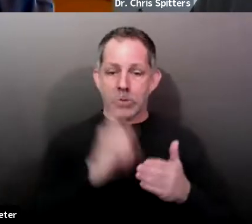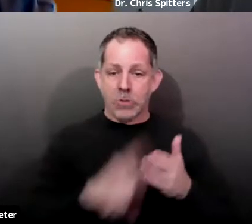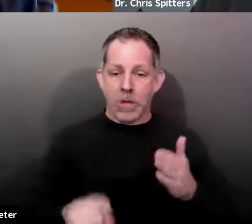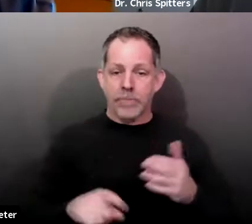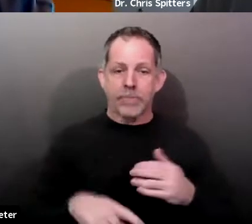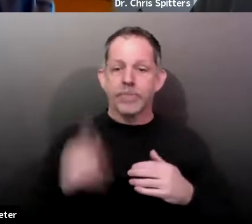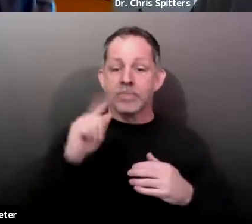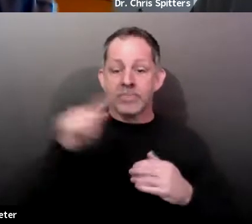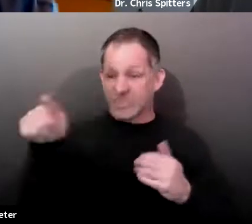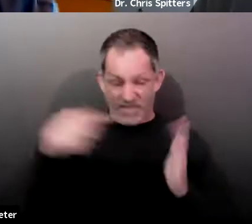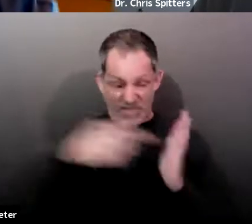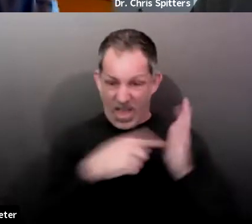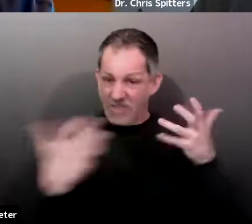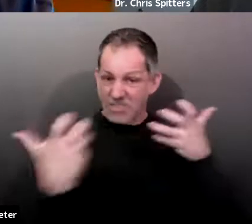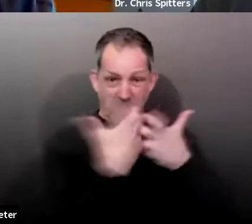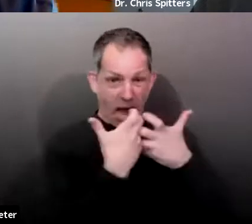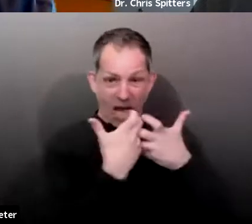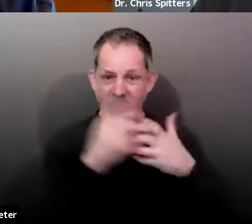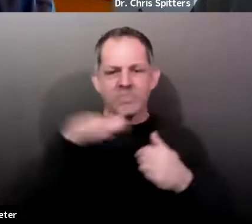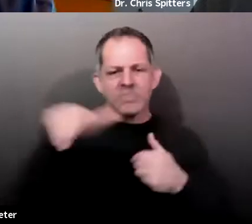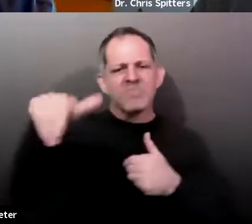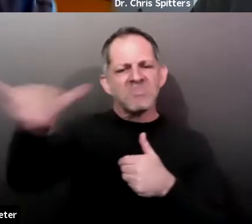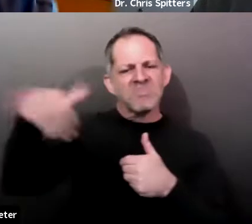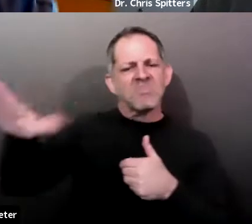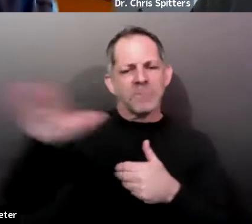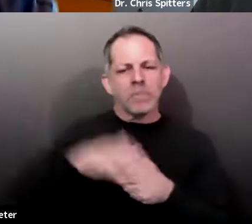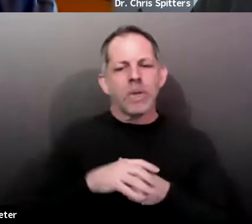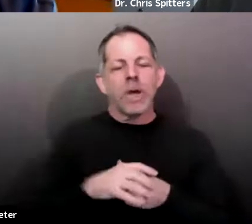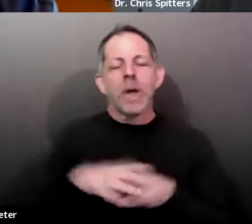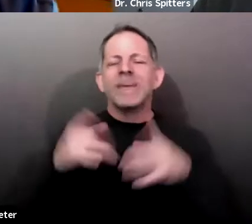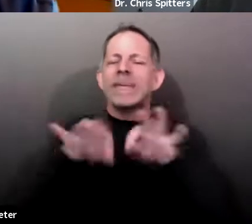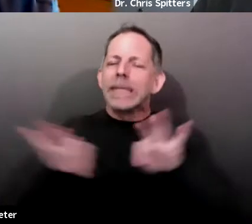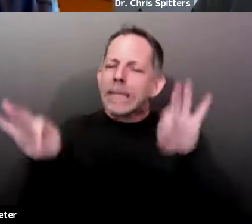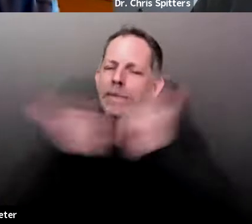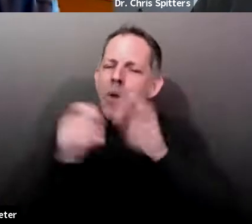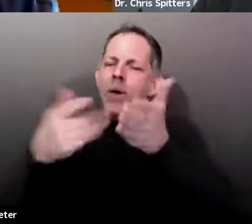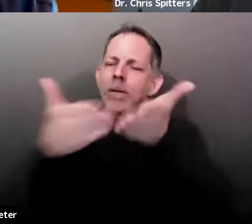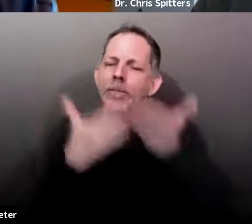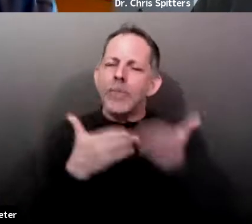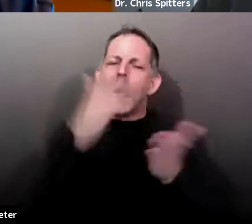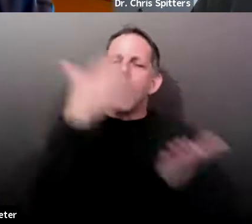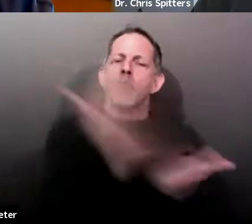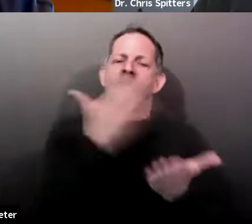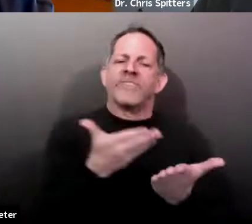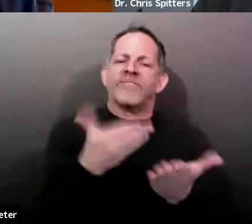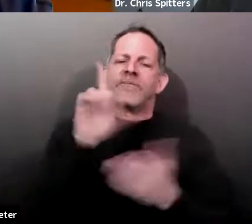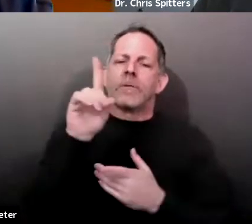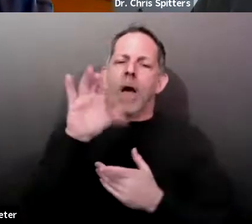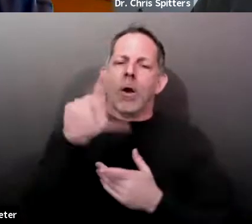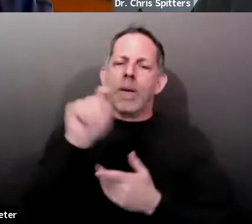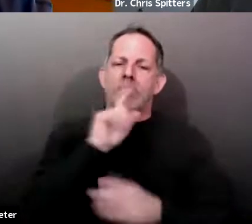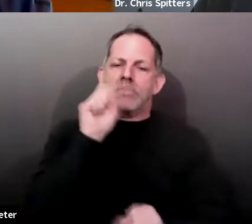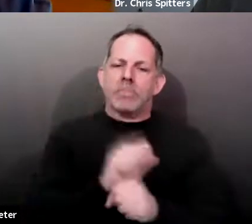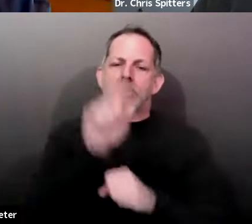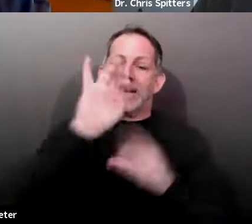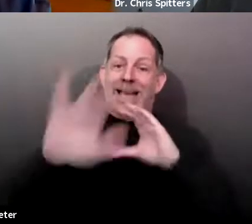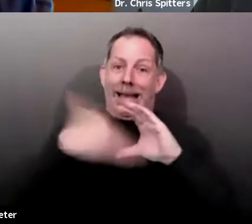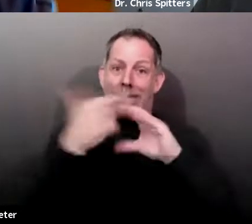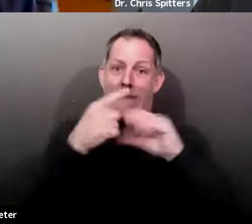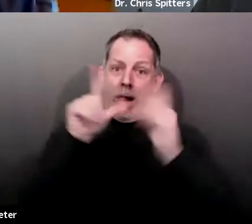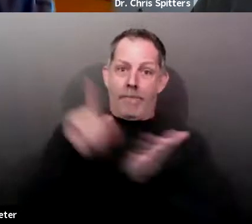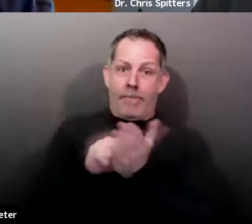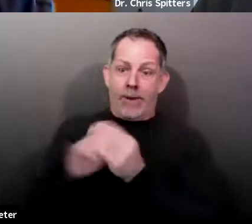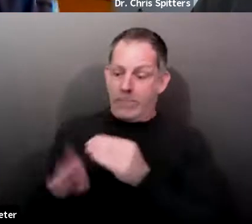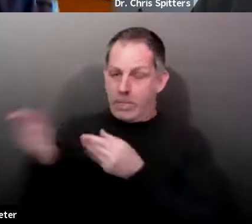please, uh, do bring some documentation of eligibility. Um, every person is not checked, but some obvious